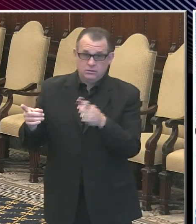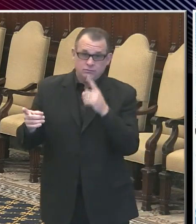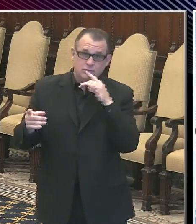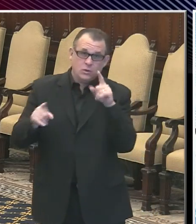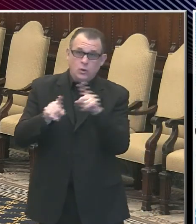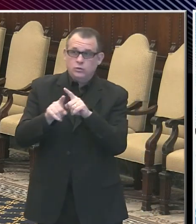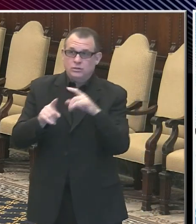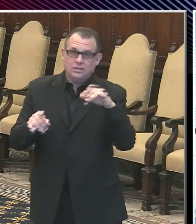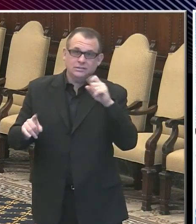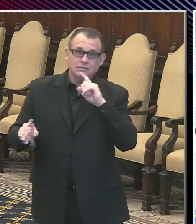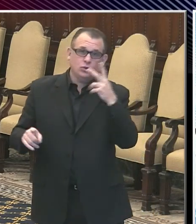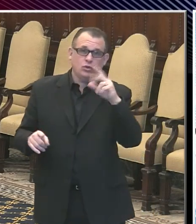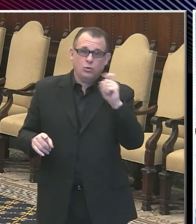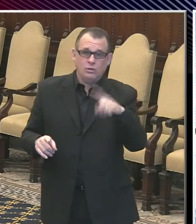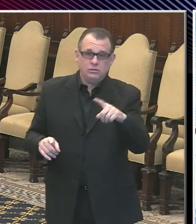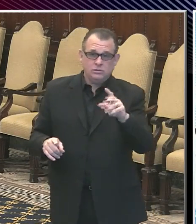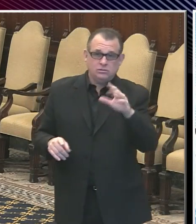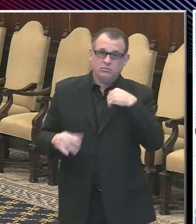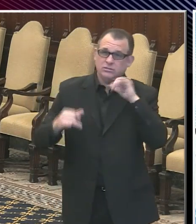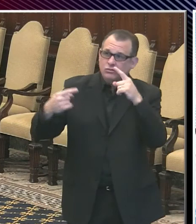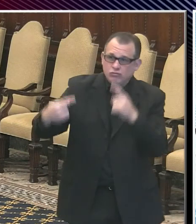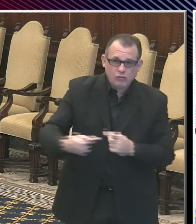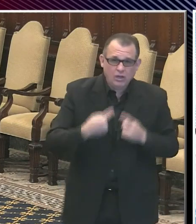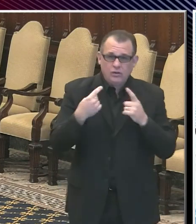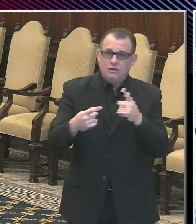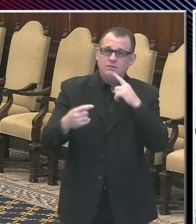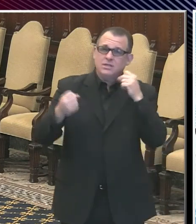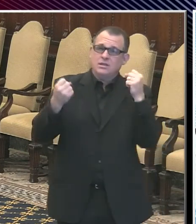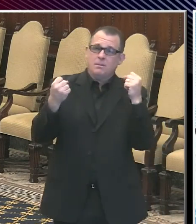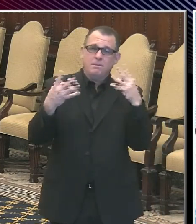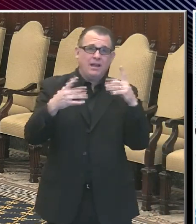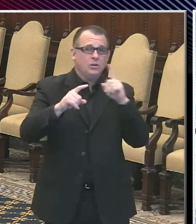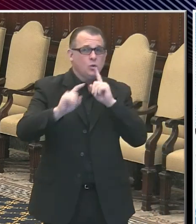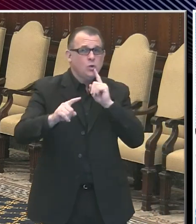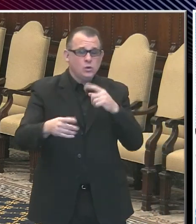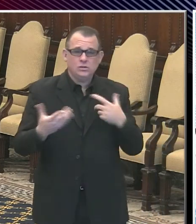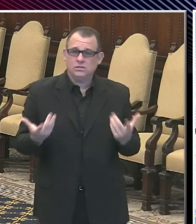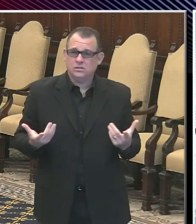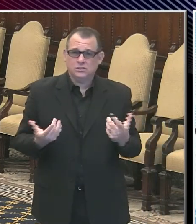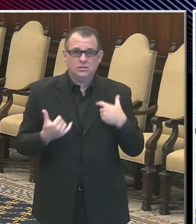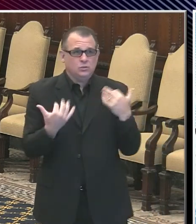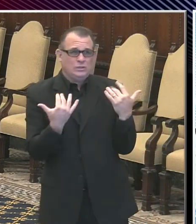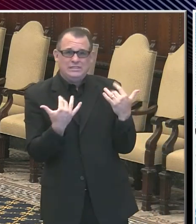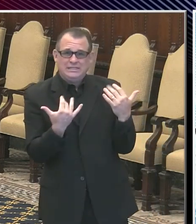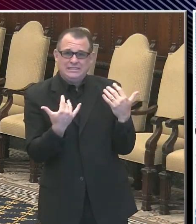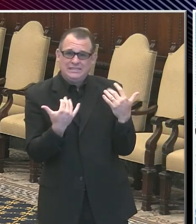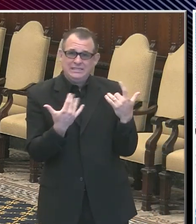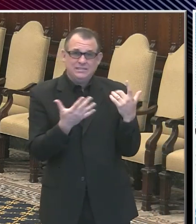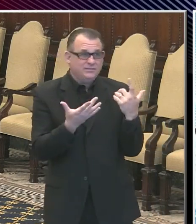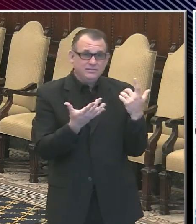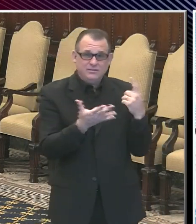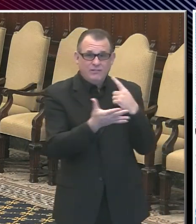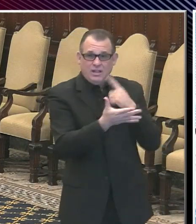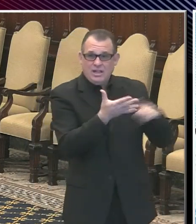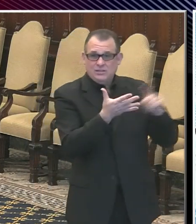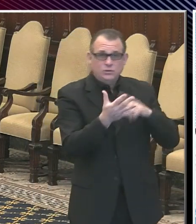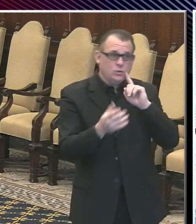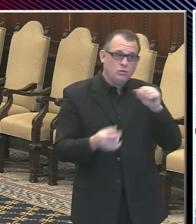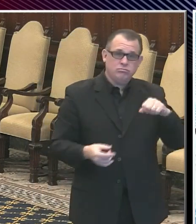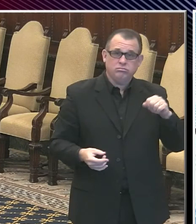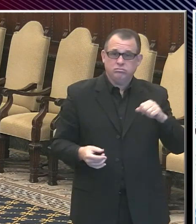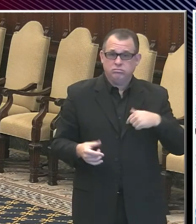look, I think we've had trouble with a number of orders, and we have dropped some of those orders